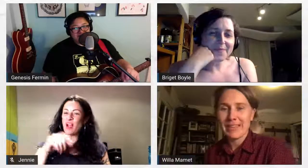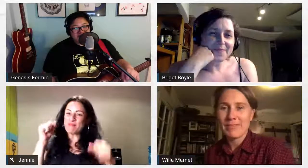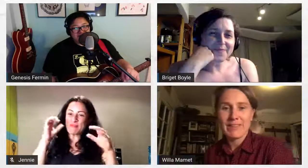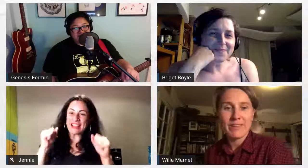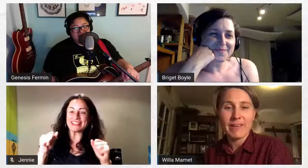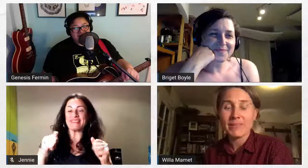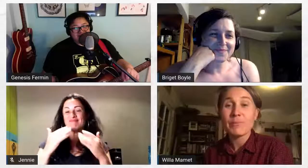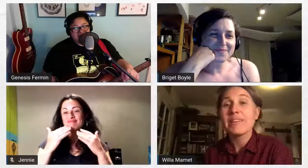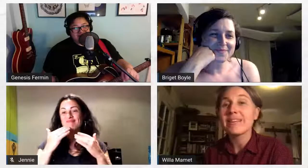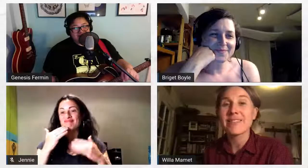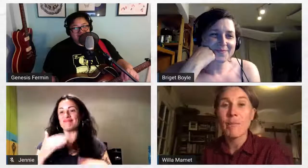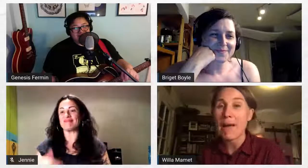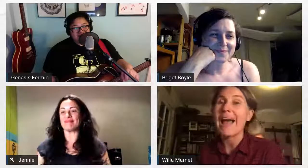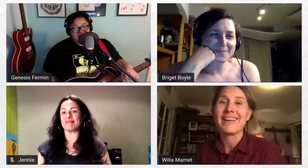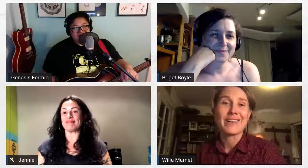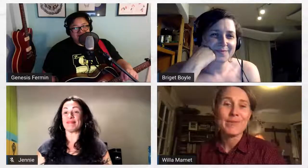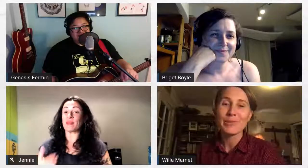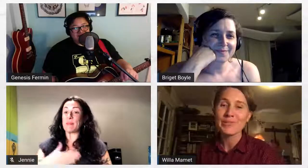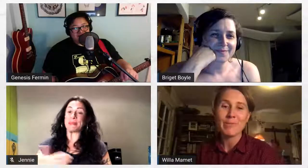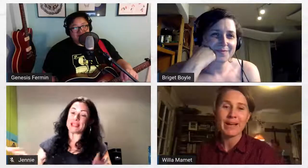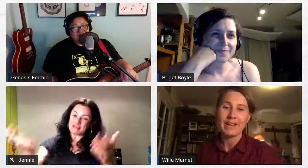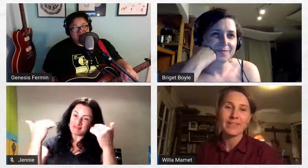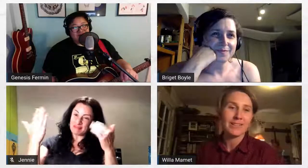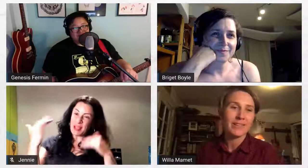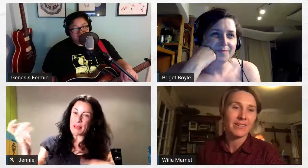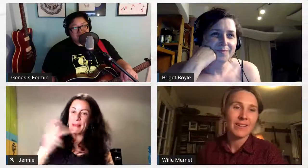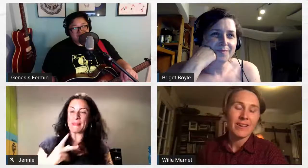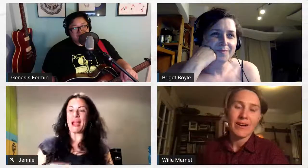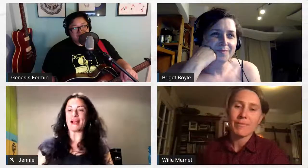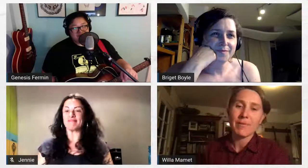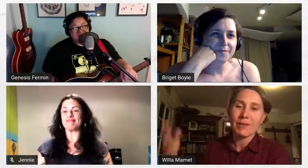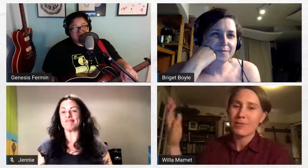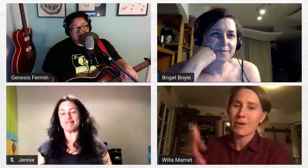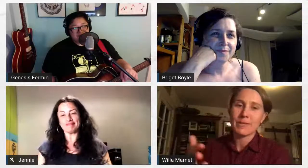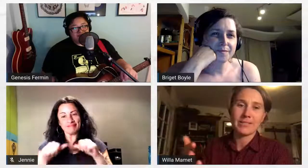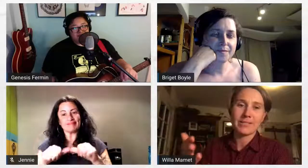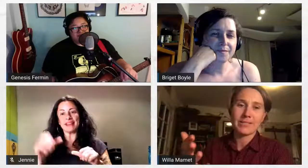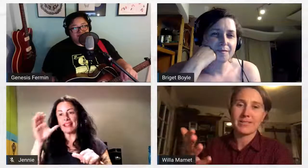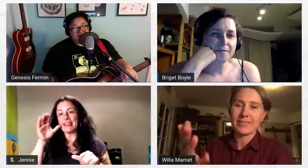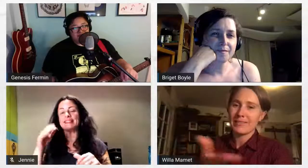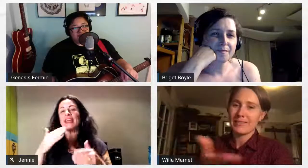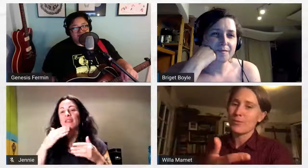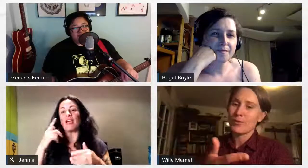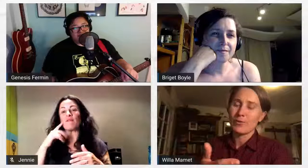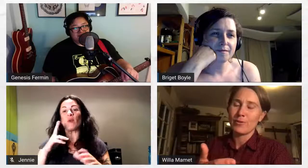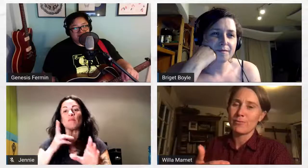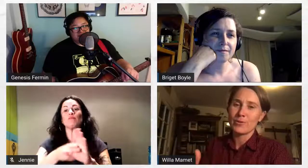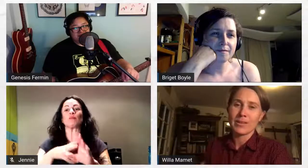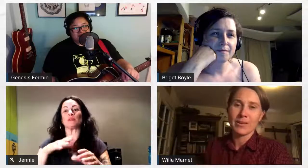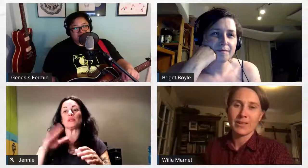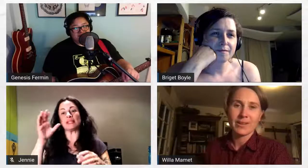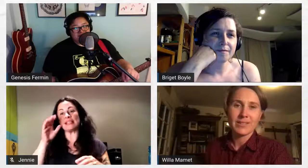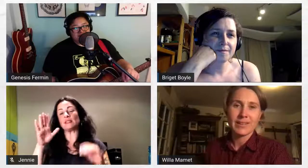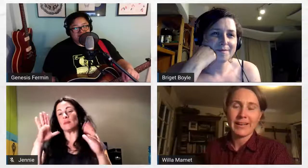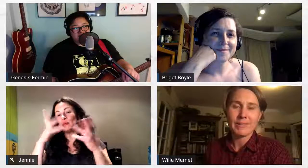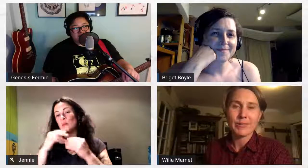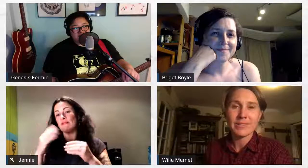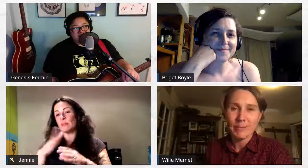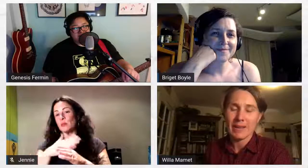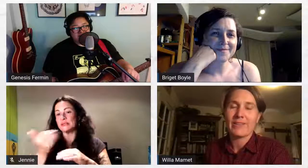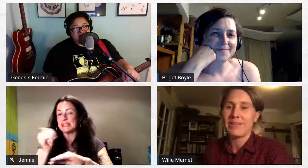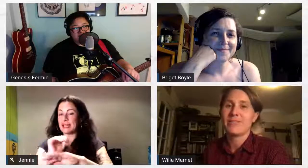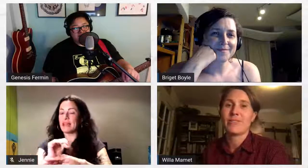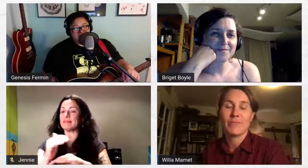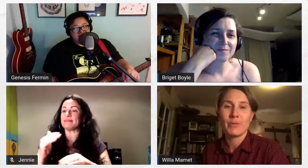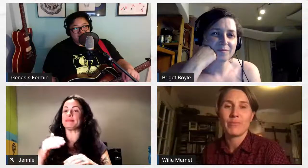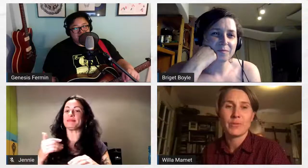you. And please come back. Please come back and listen. Thank you for coming to listen to the beautiful music tonight. Please come